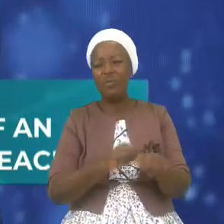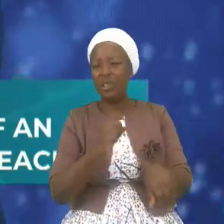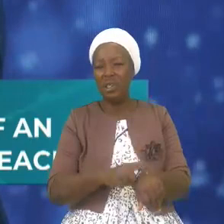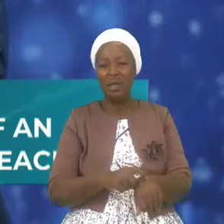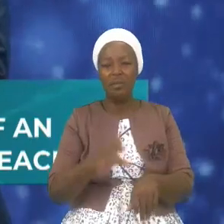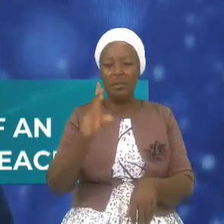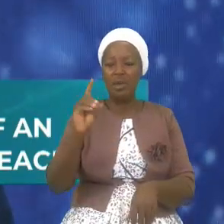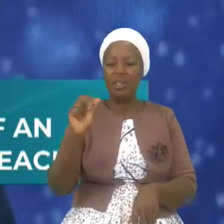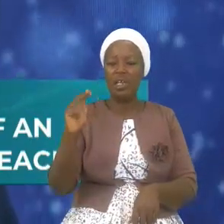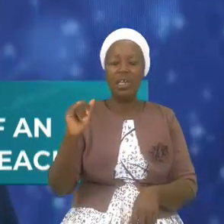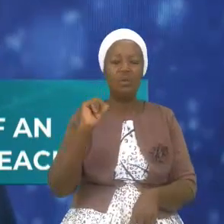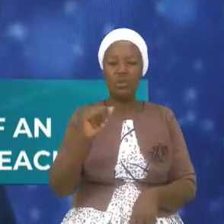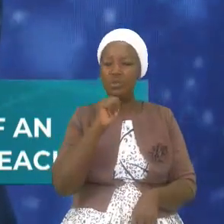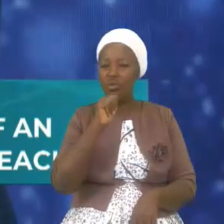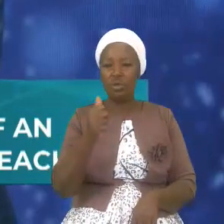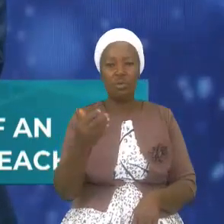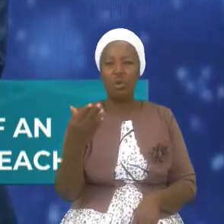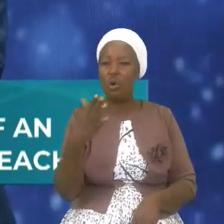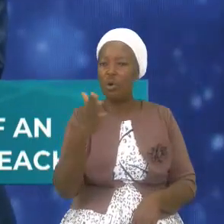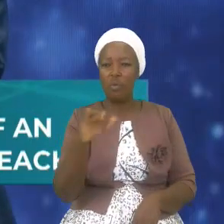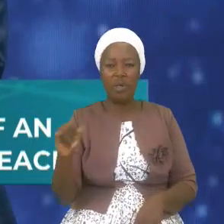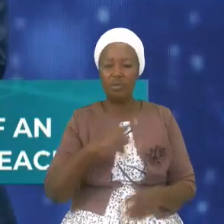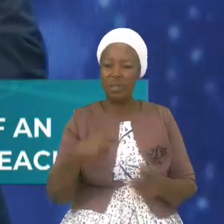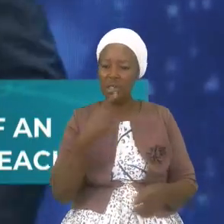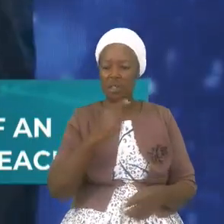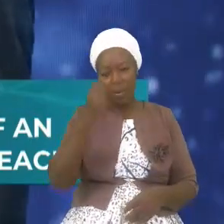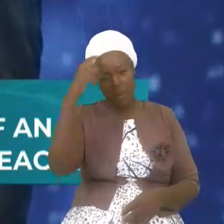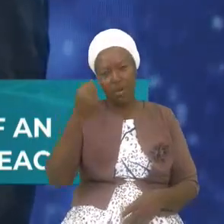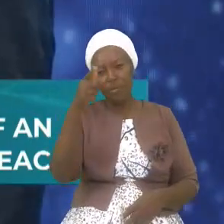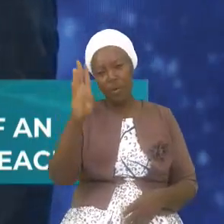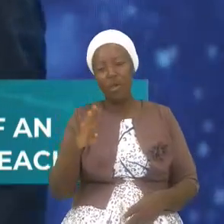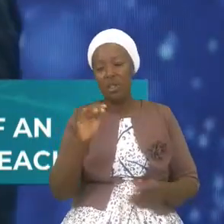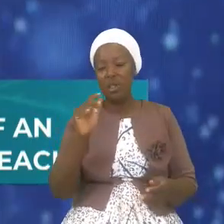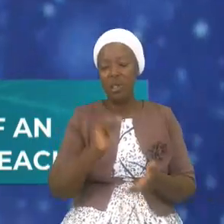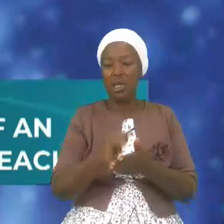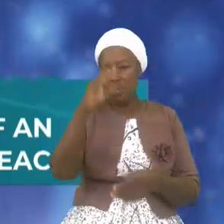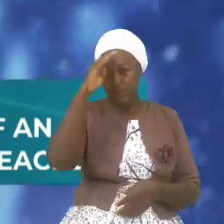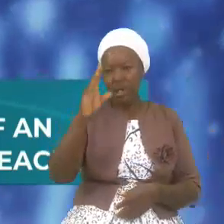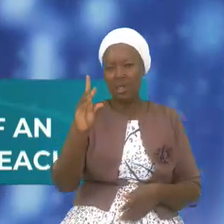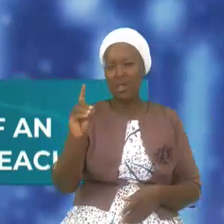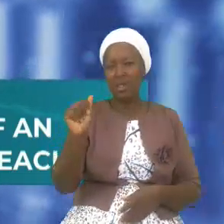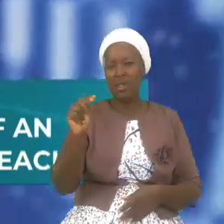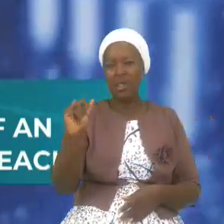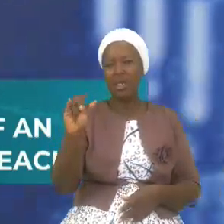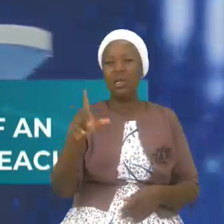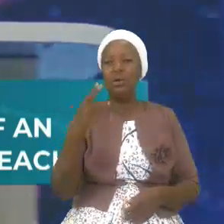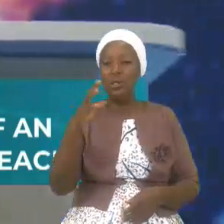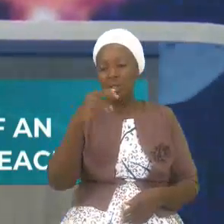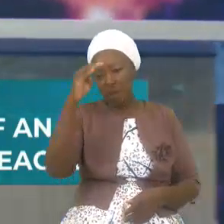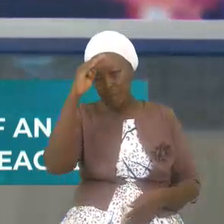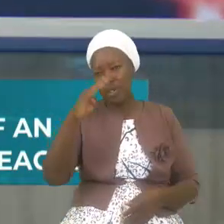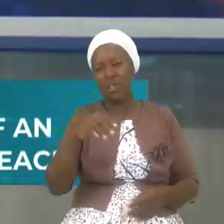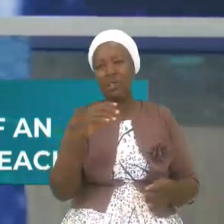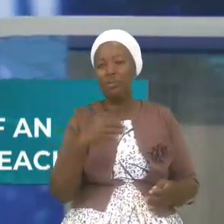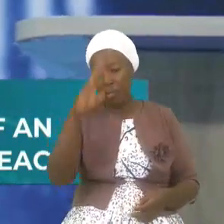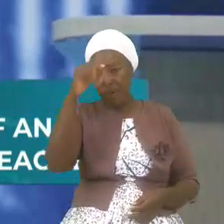was a person, the only one equipped in the land of Babylon to reach the